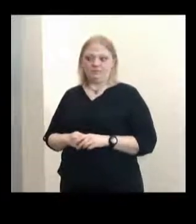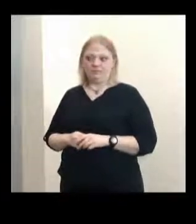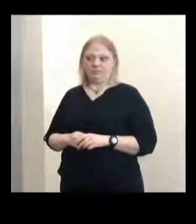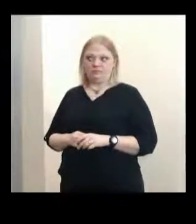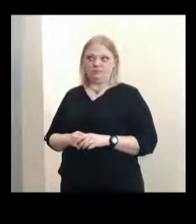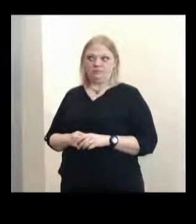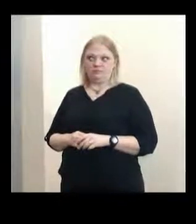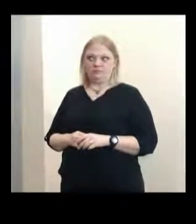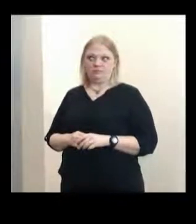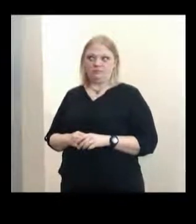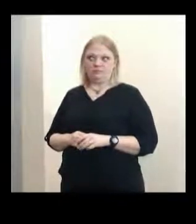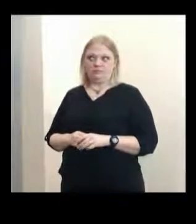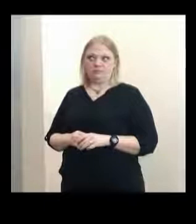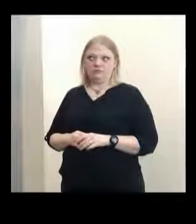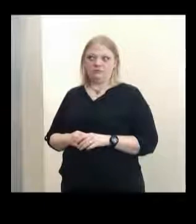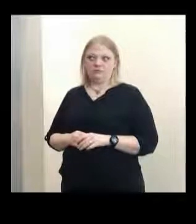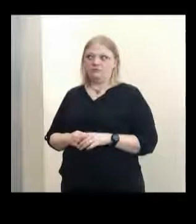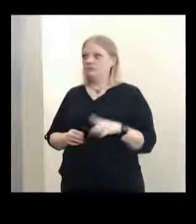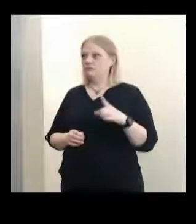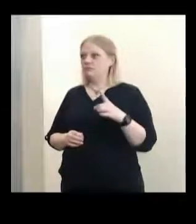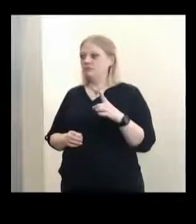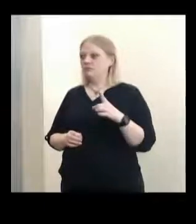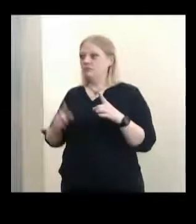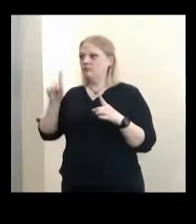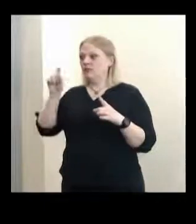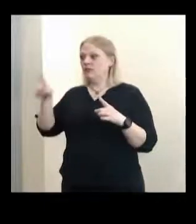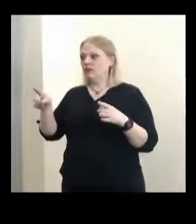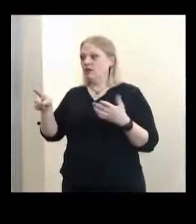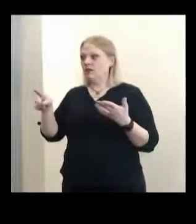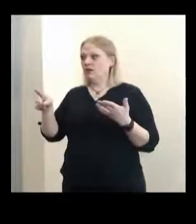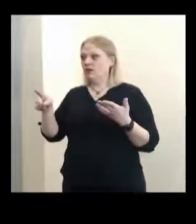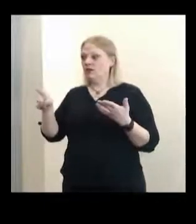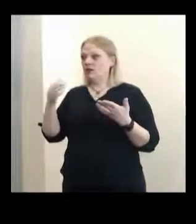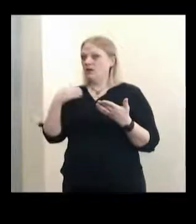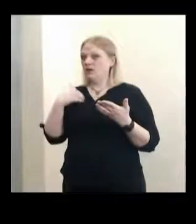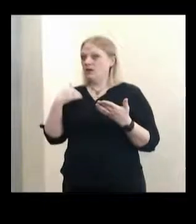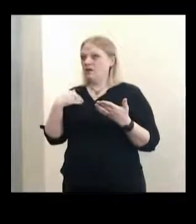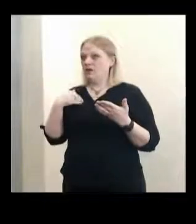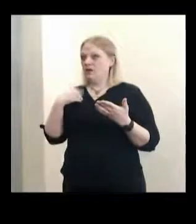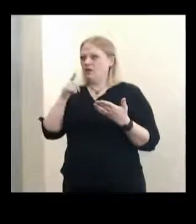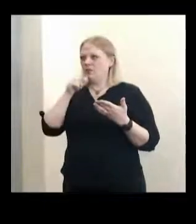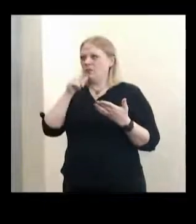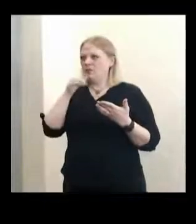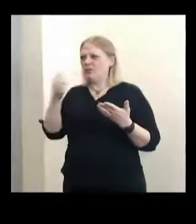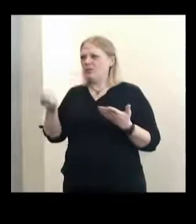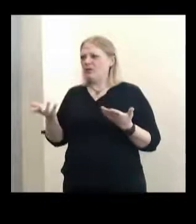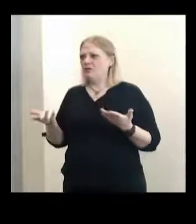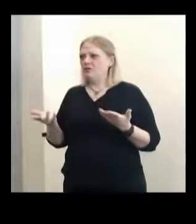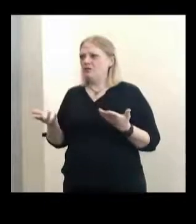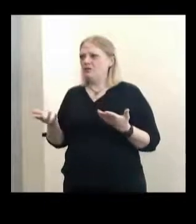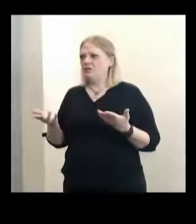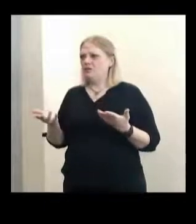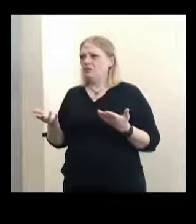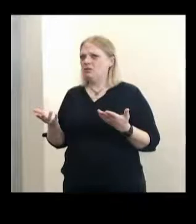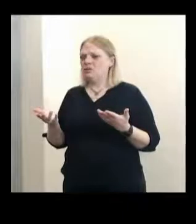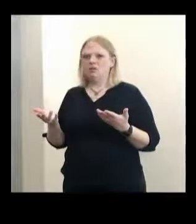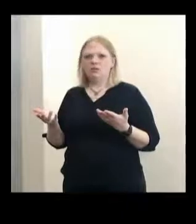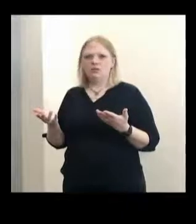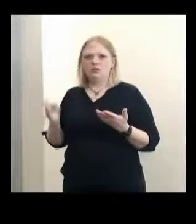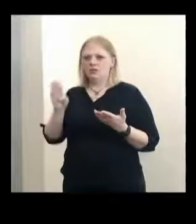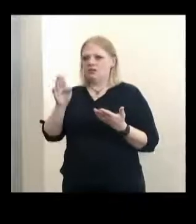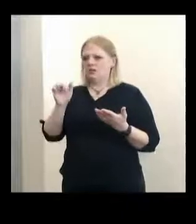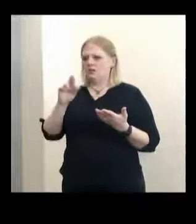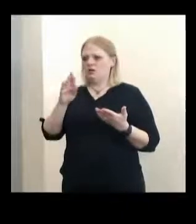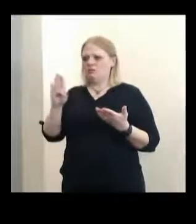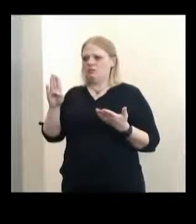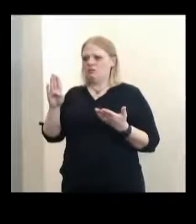If not, we'll start out with. I have a question. I have a question. Who is this? This is Barb O'Brien